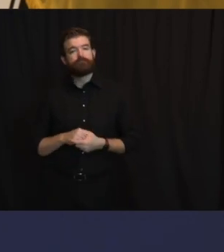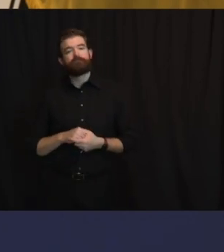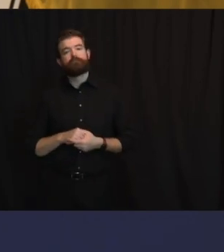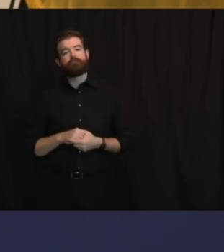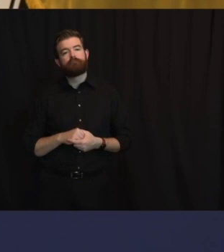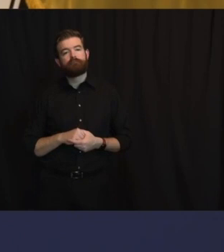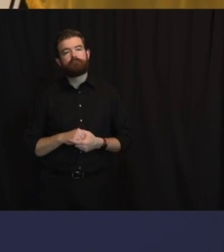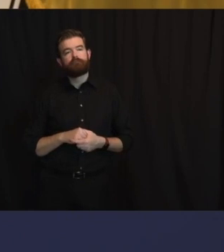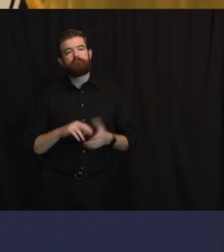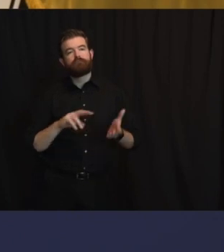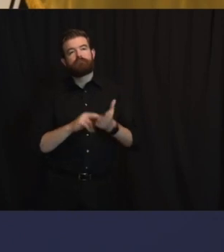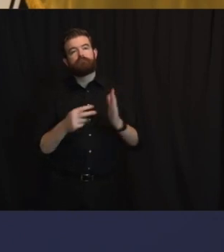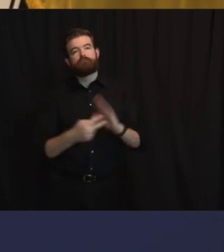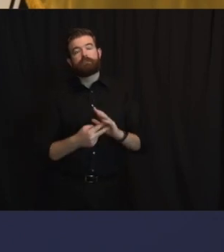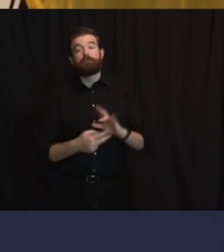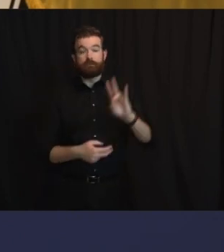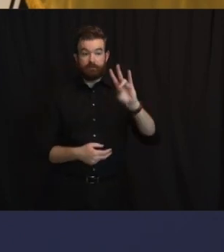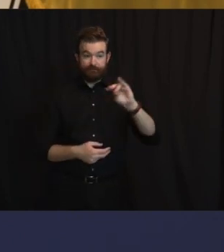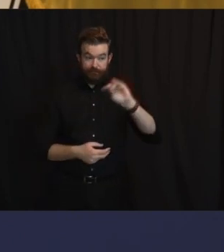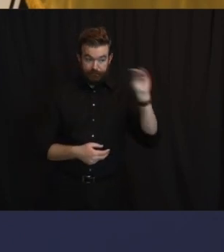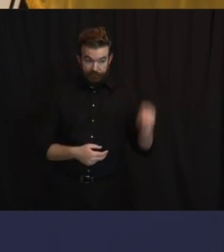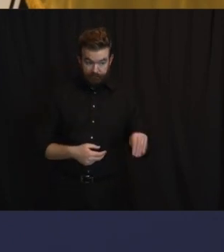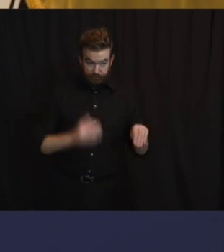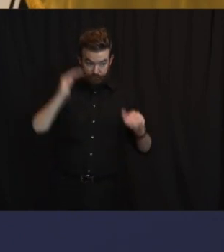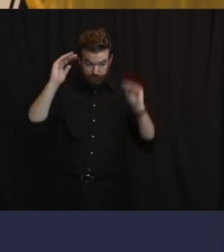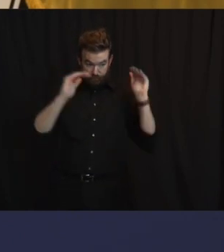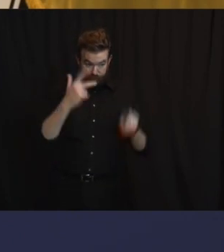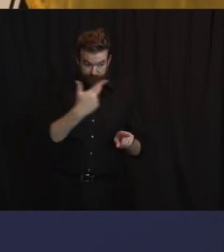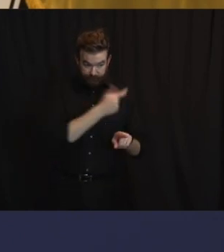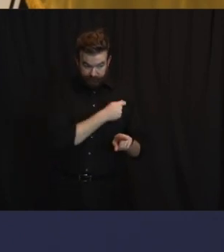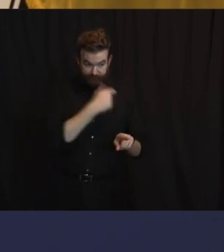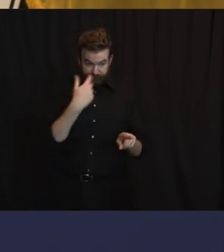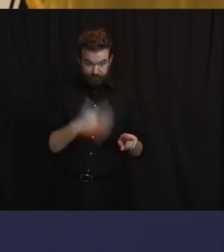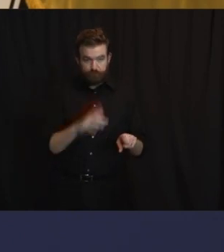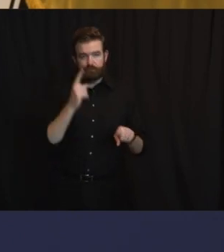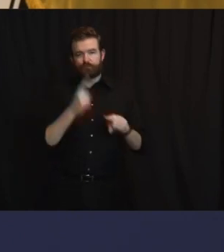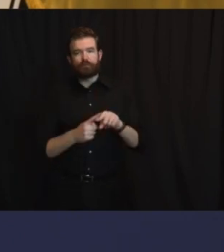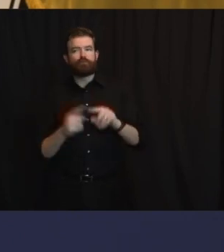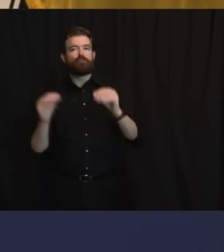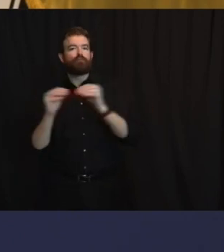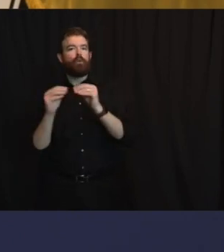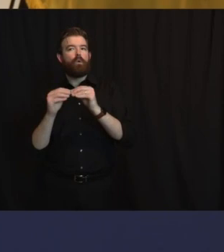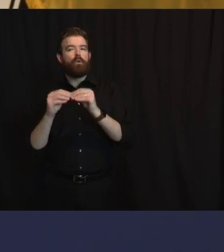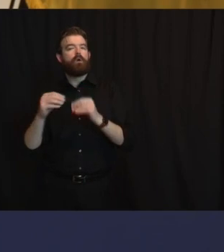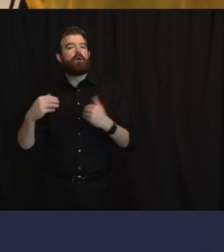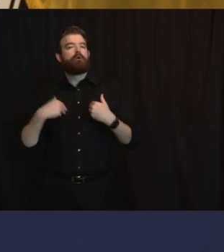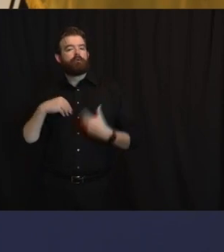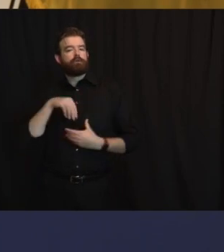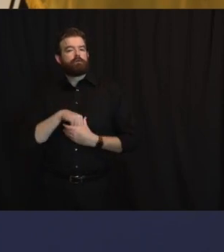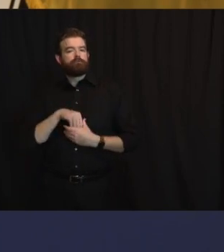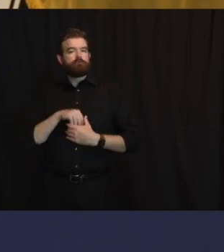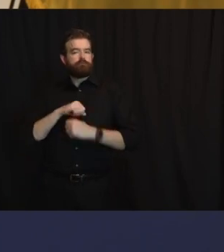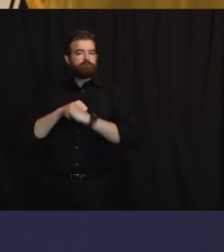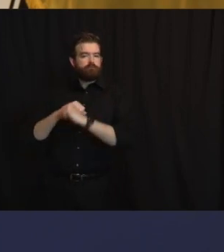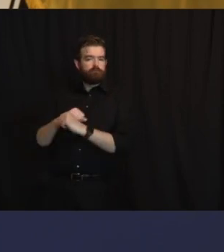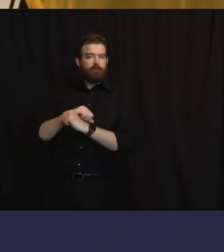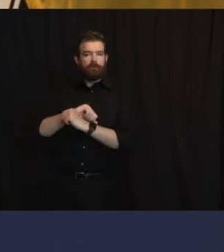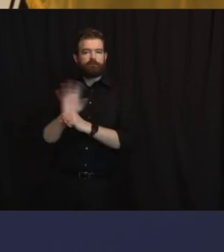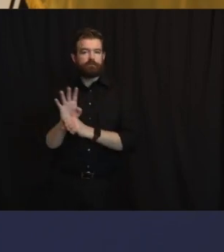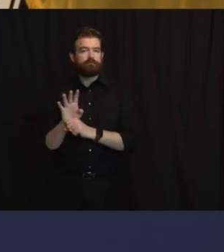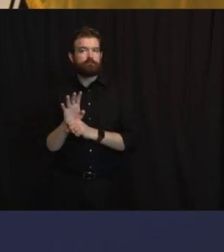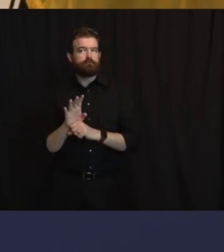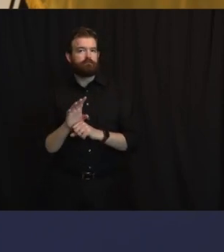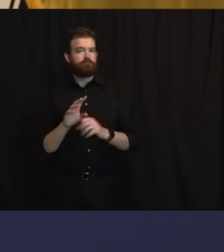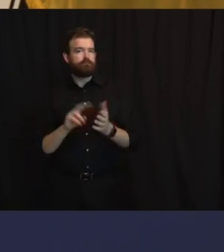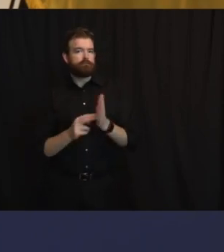I think as painful as it is for me to say it, our travel rules of the road remain in place, so that has not changed.